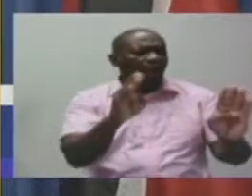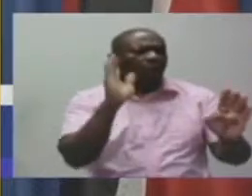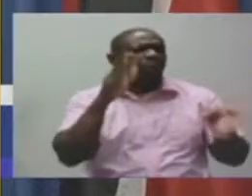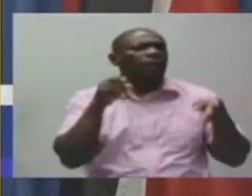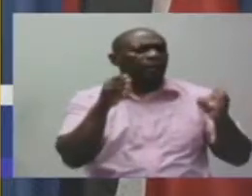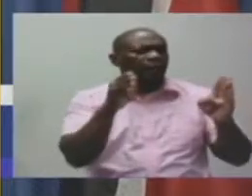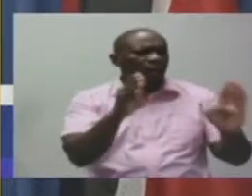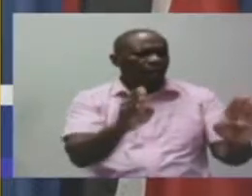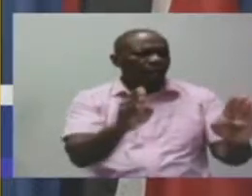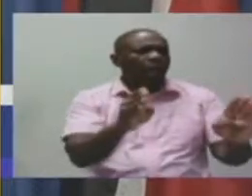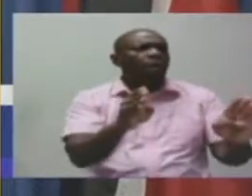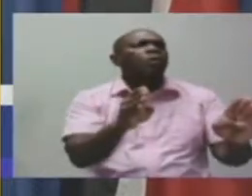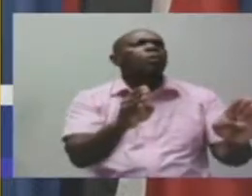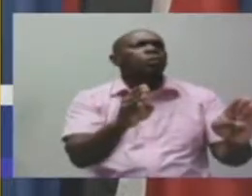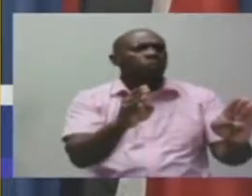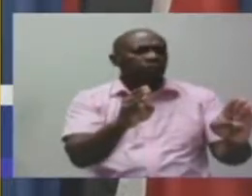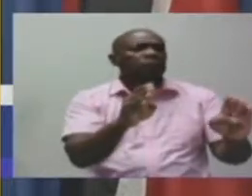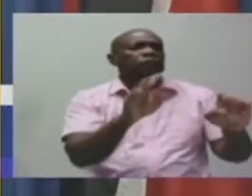the occupancy of